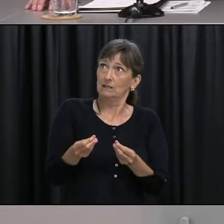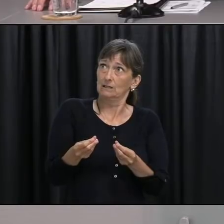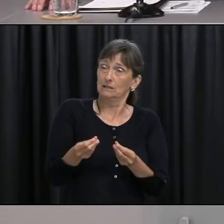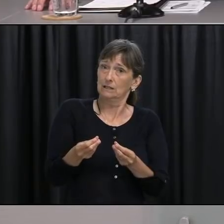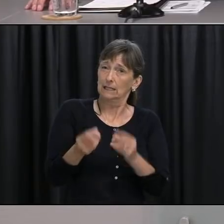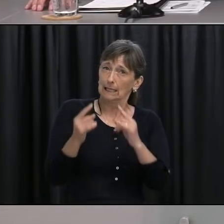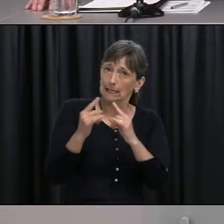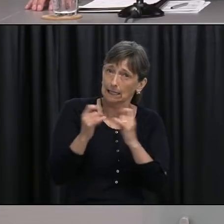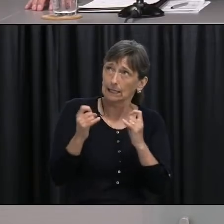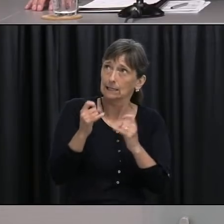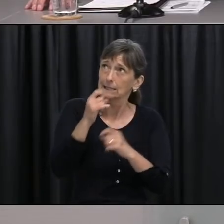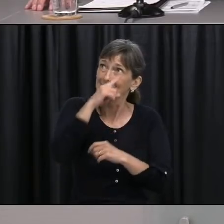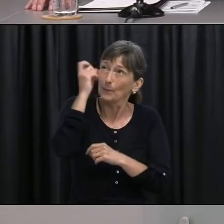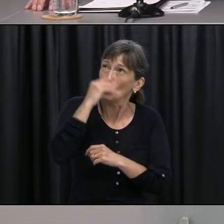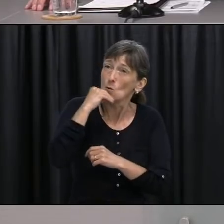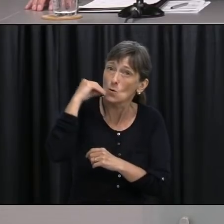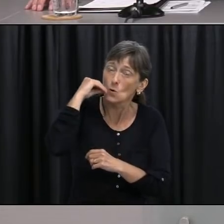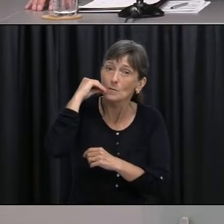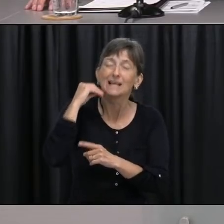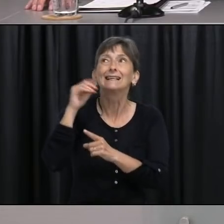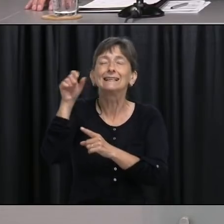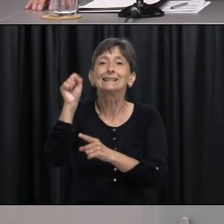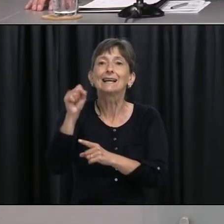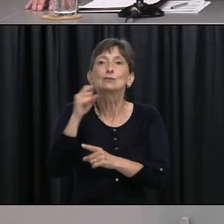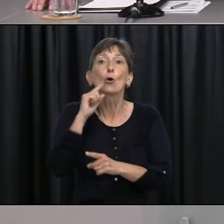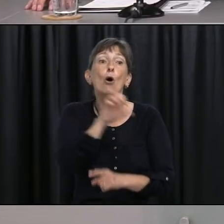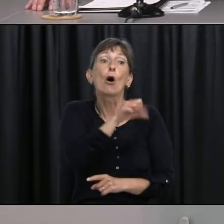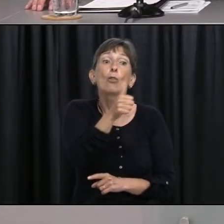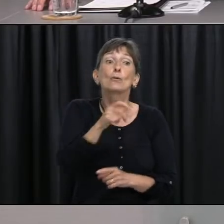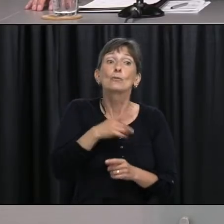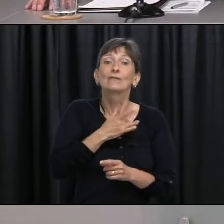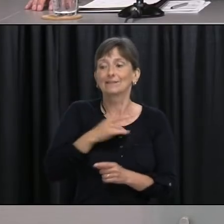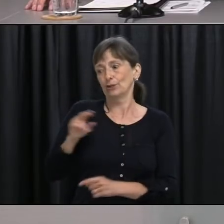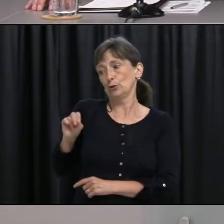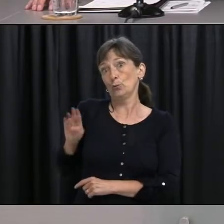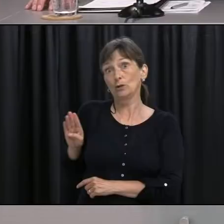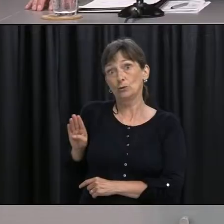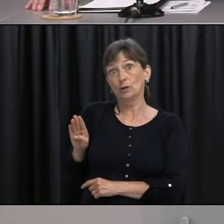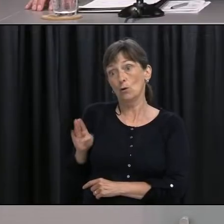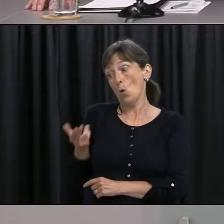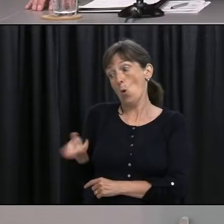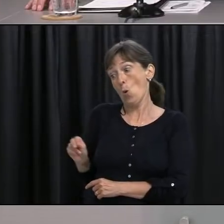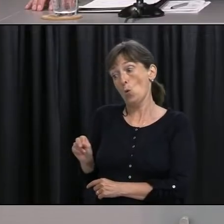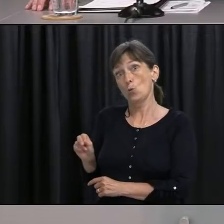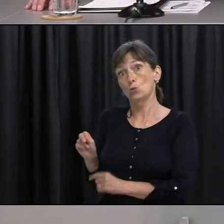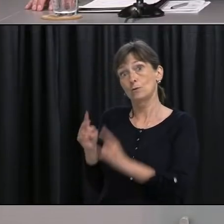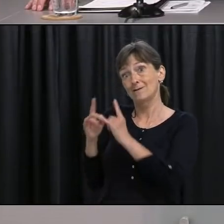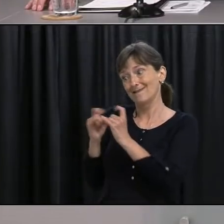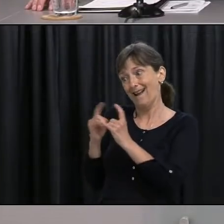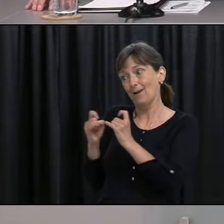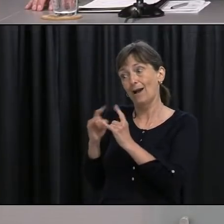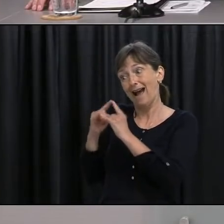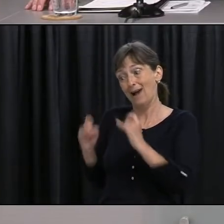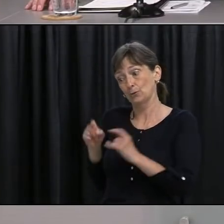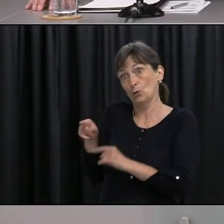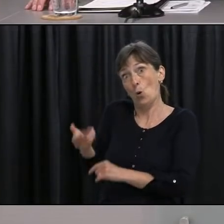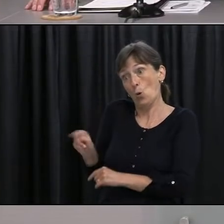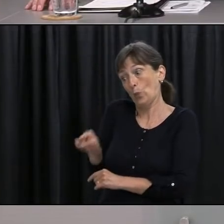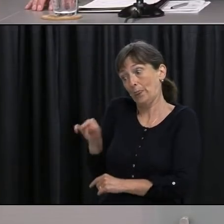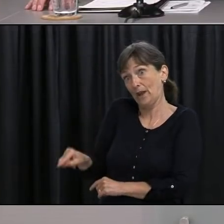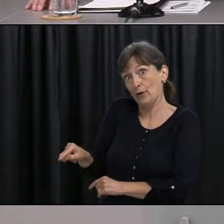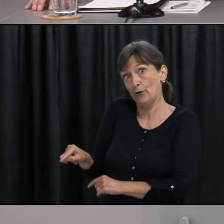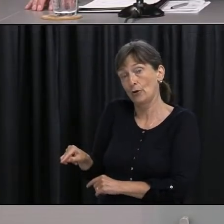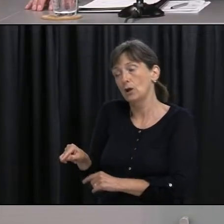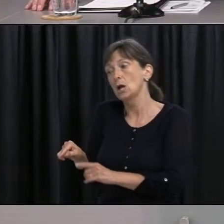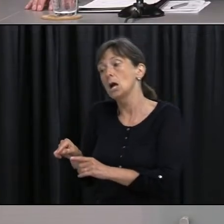Yes, and people who own property in other provinces, for example, New Brunswick, will they be able to come to Newfoundland